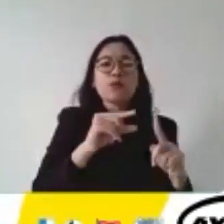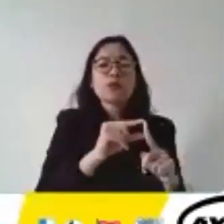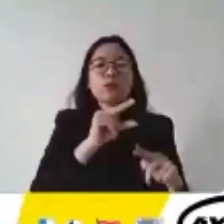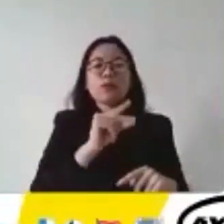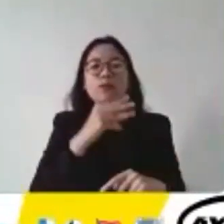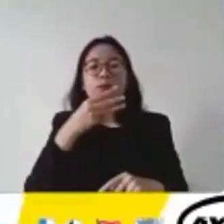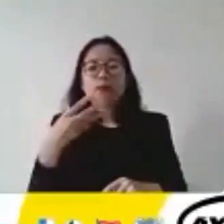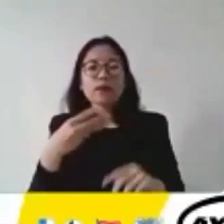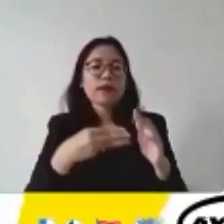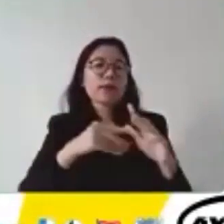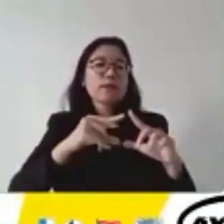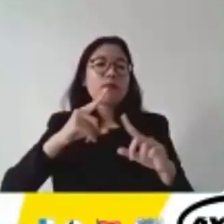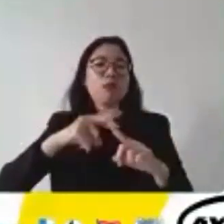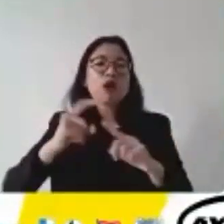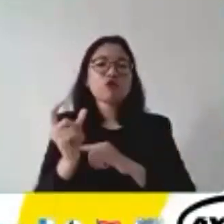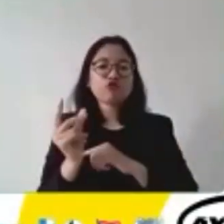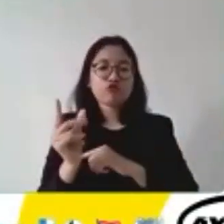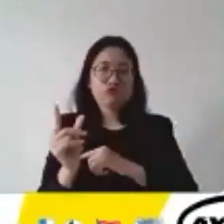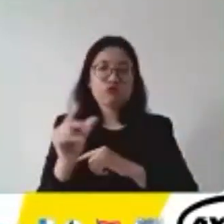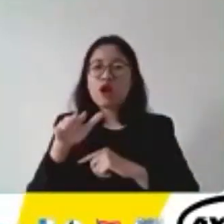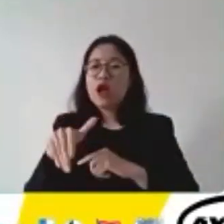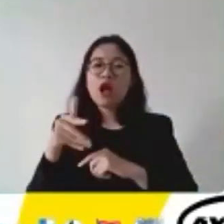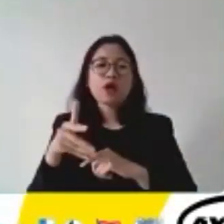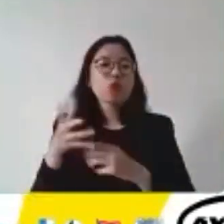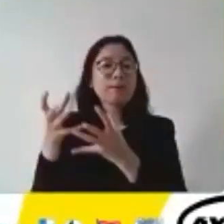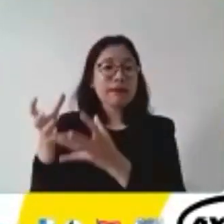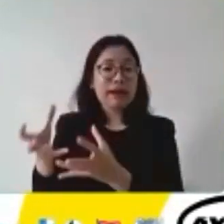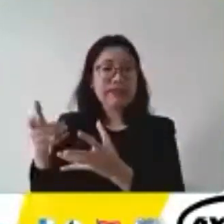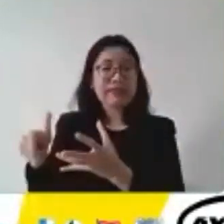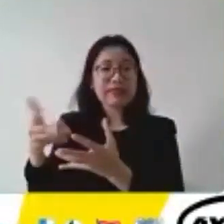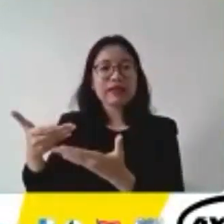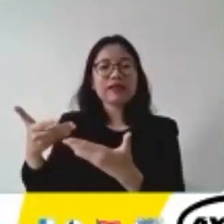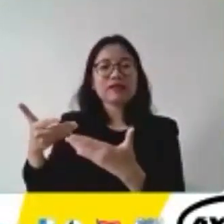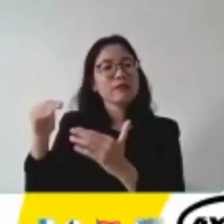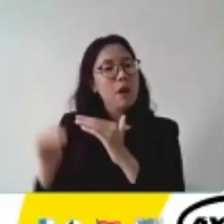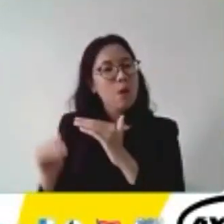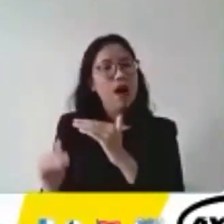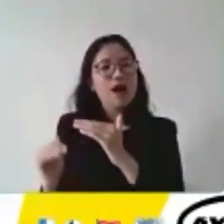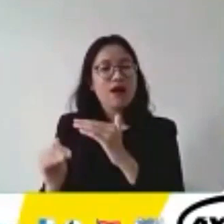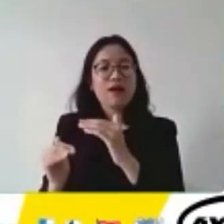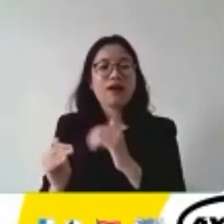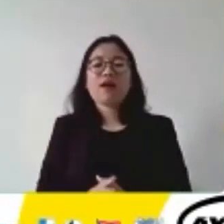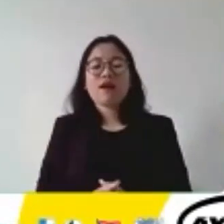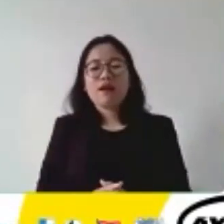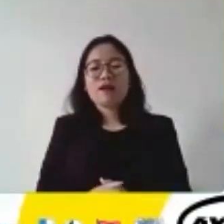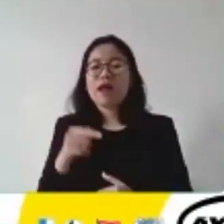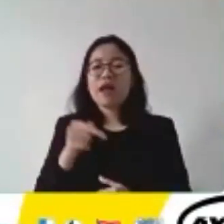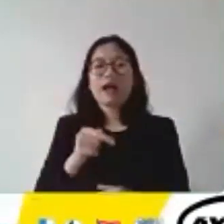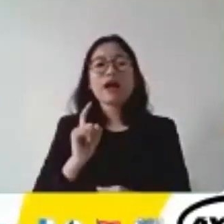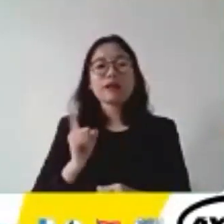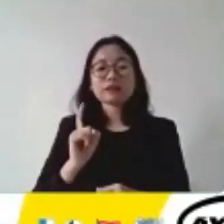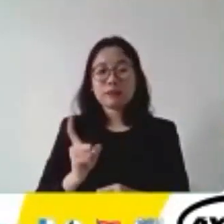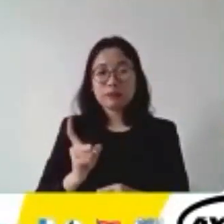you. Next slide. And that's because of this thinking about the Barker